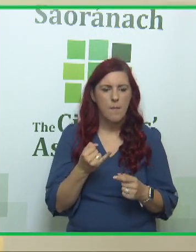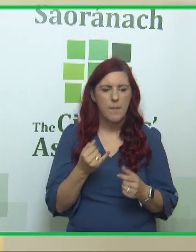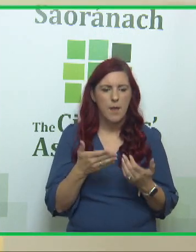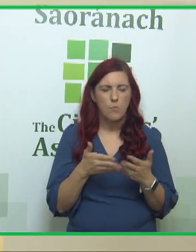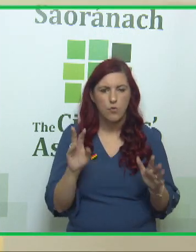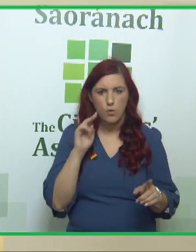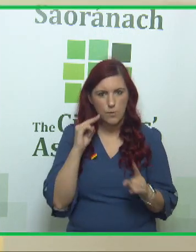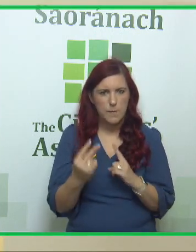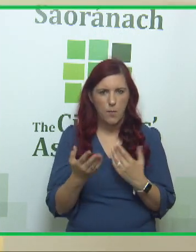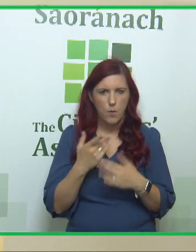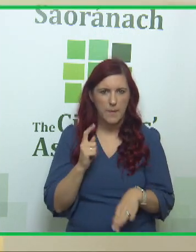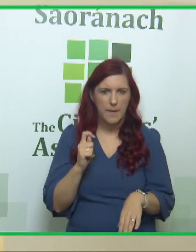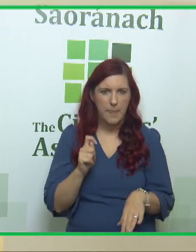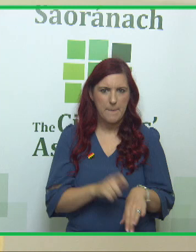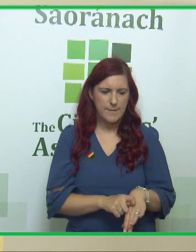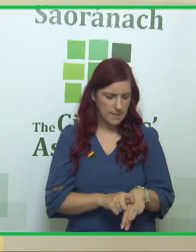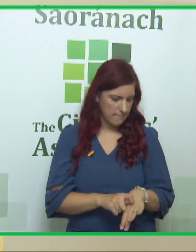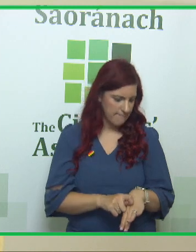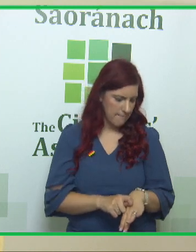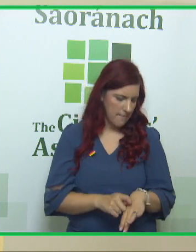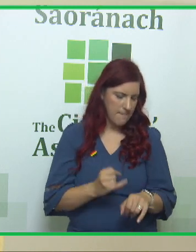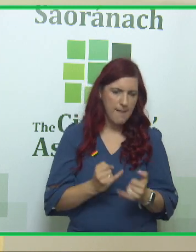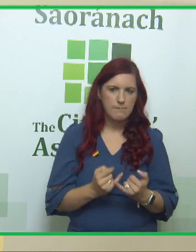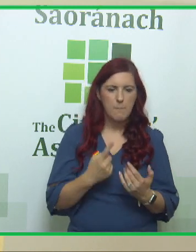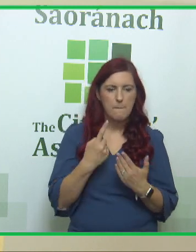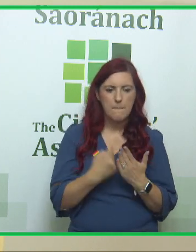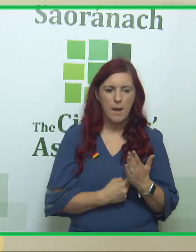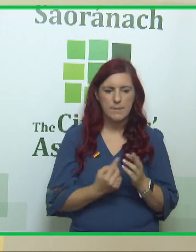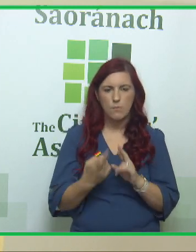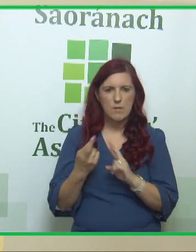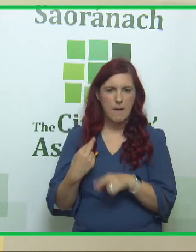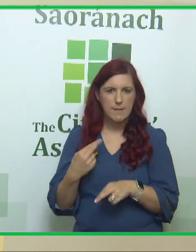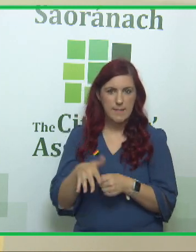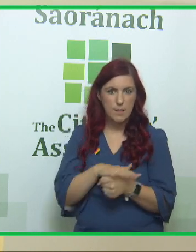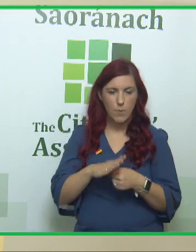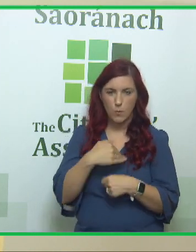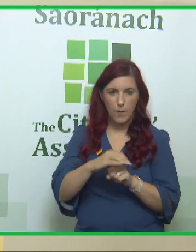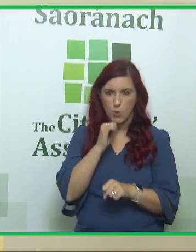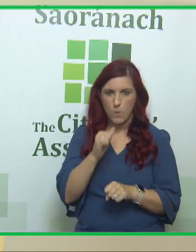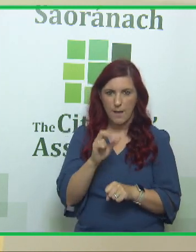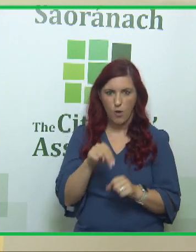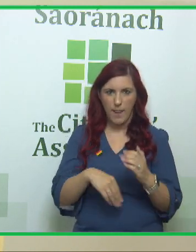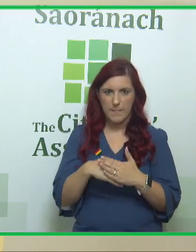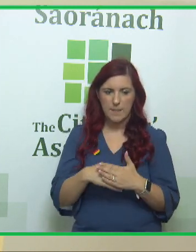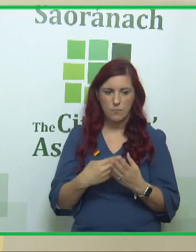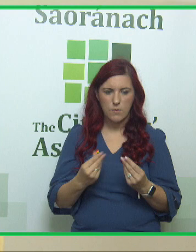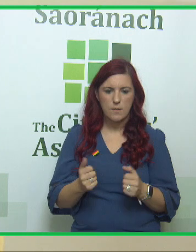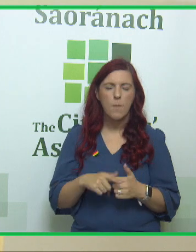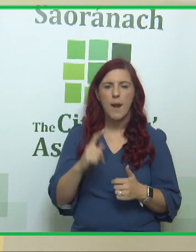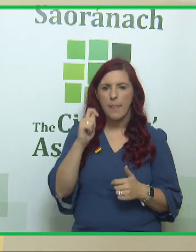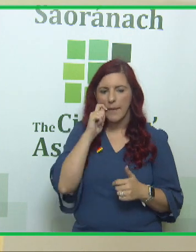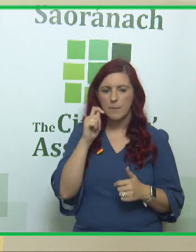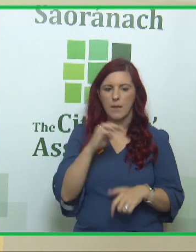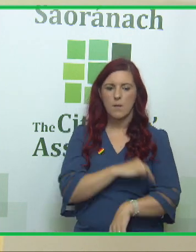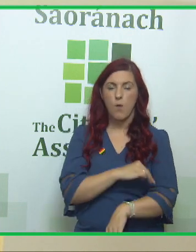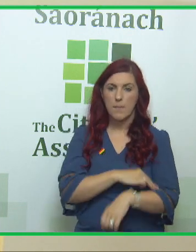are the best sort of policy responses in a situation where we don't have unlimited resources? Well, I think just because the problem is complex doesn't mean that